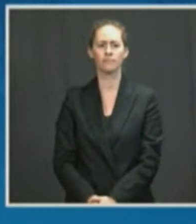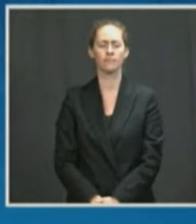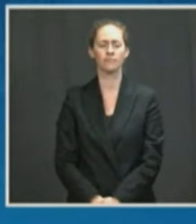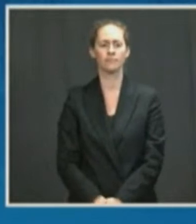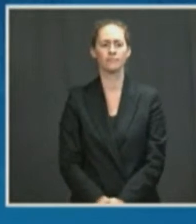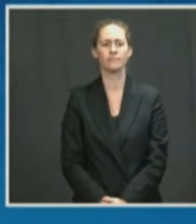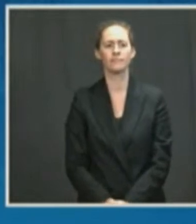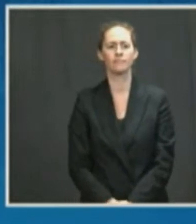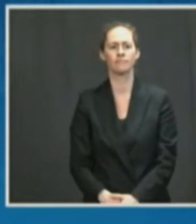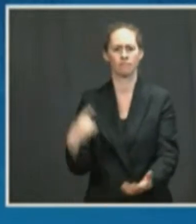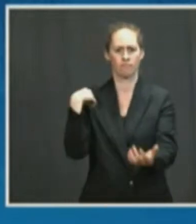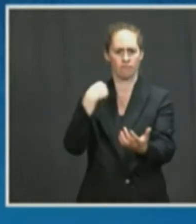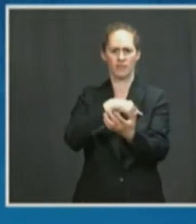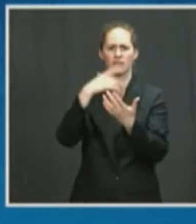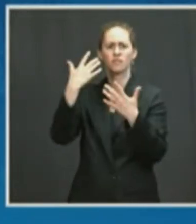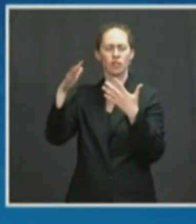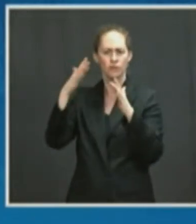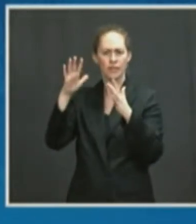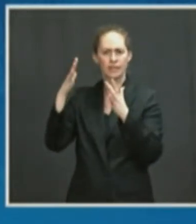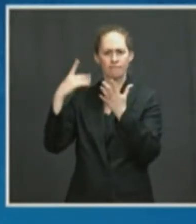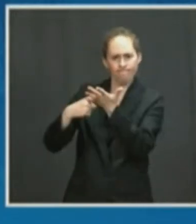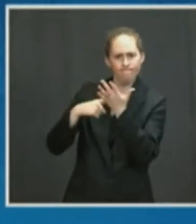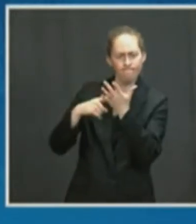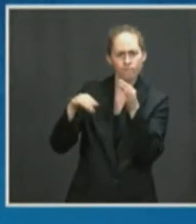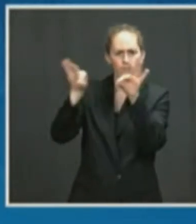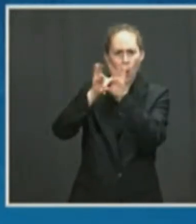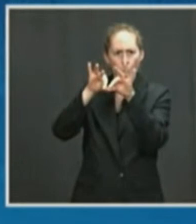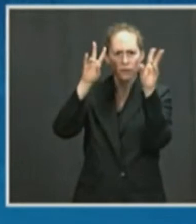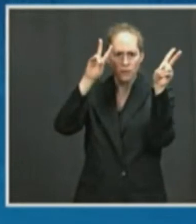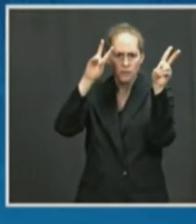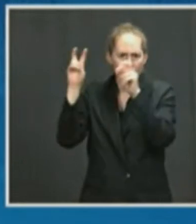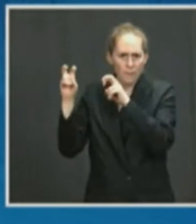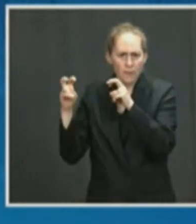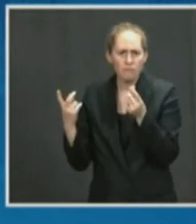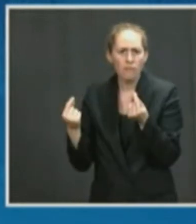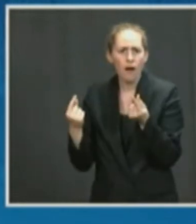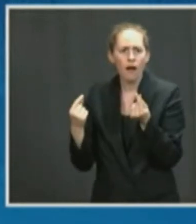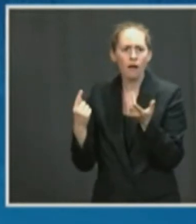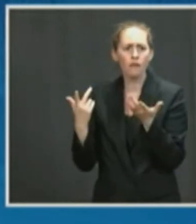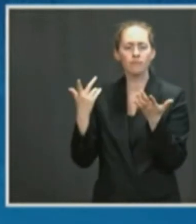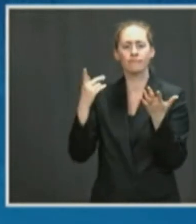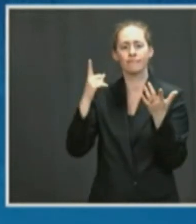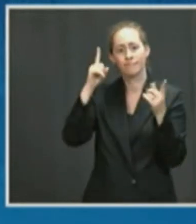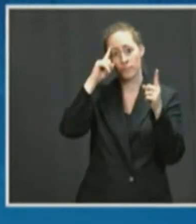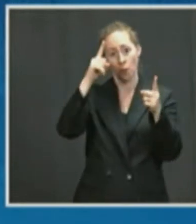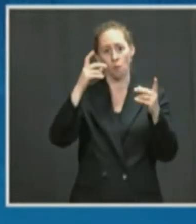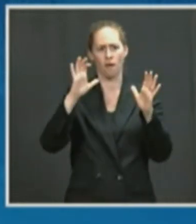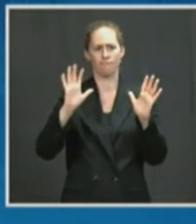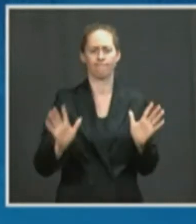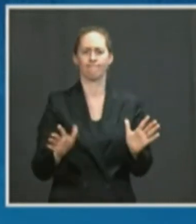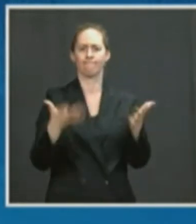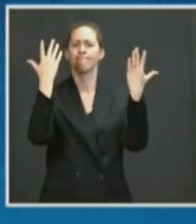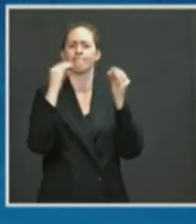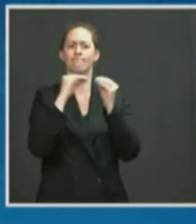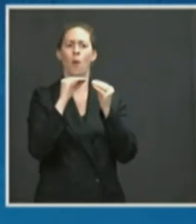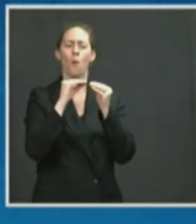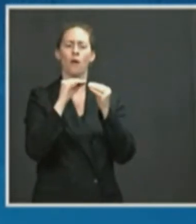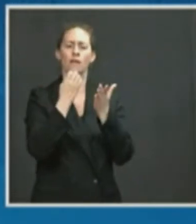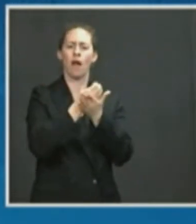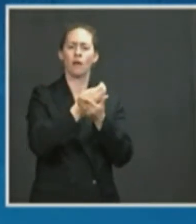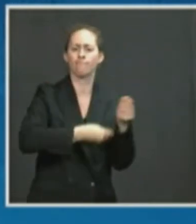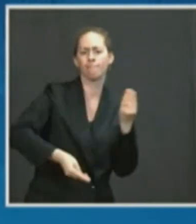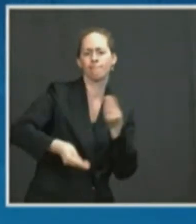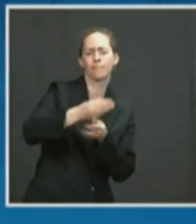to both countries. One is to accomplish the economic development of the country, starting with the areas that have normally